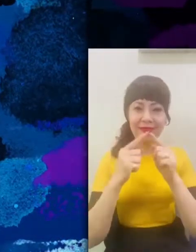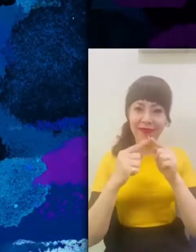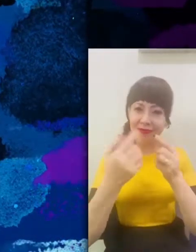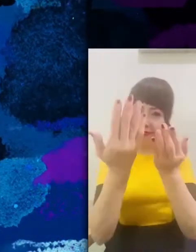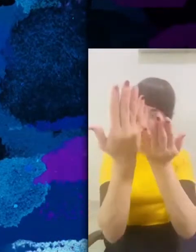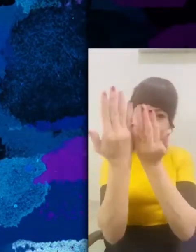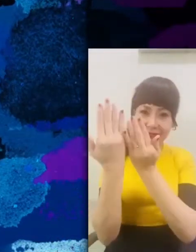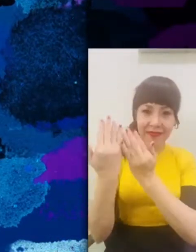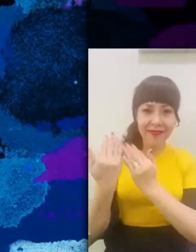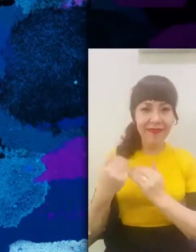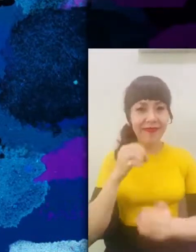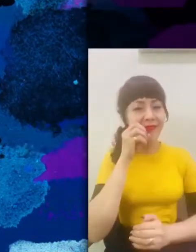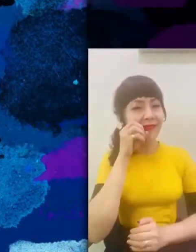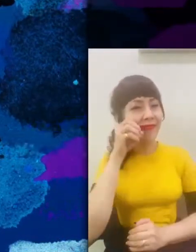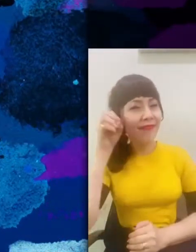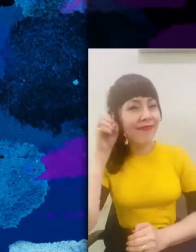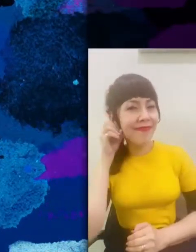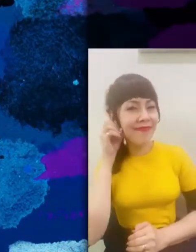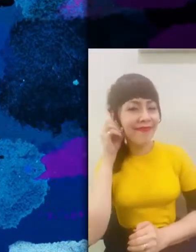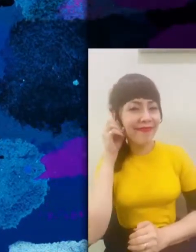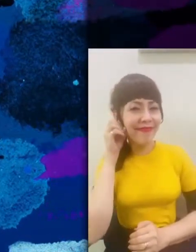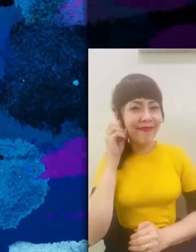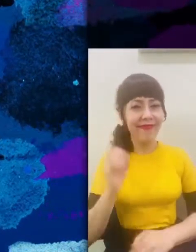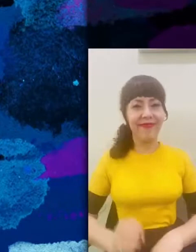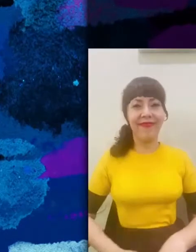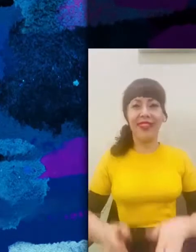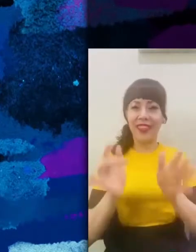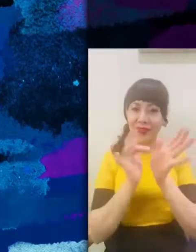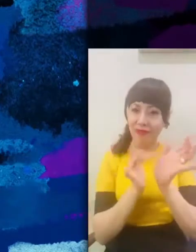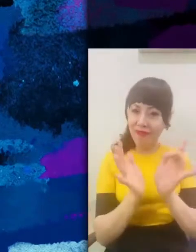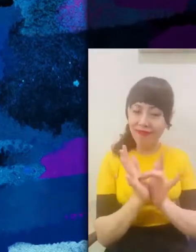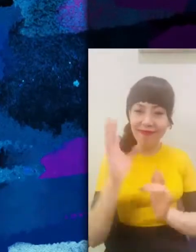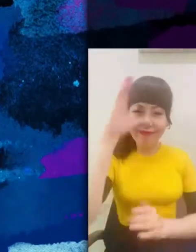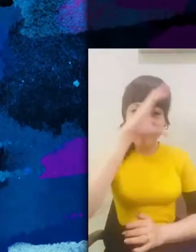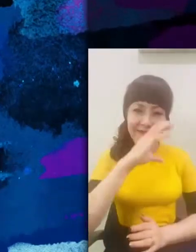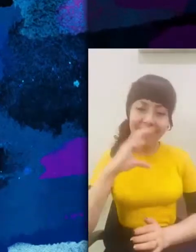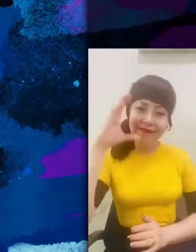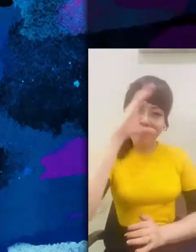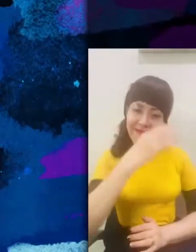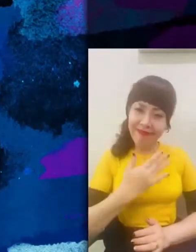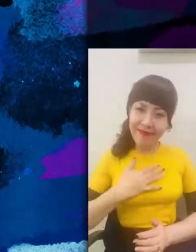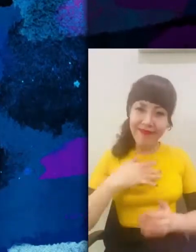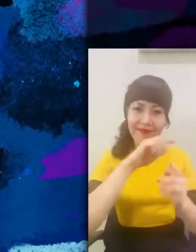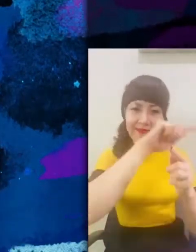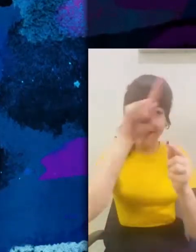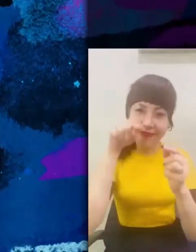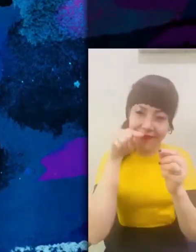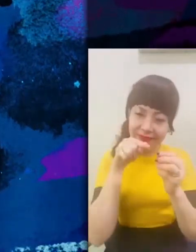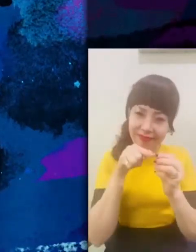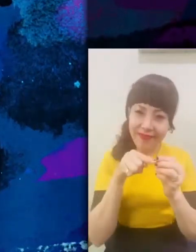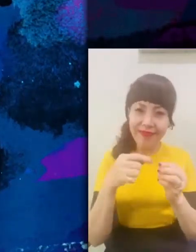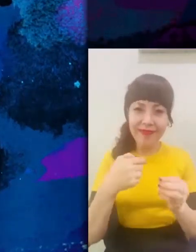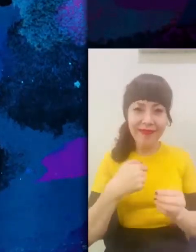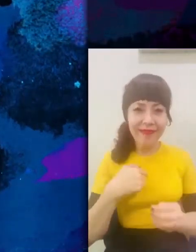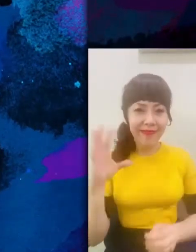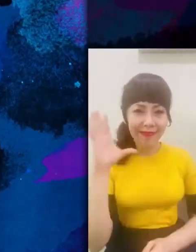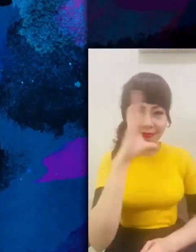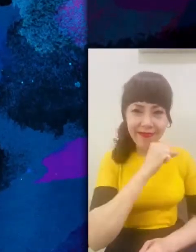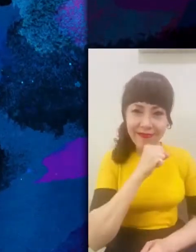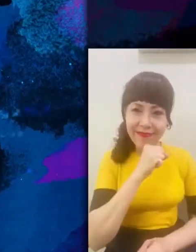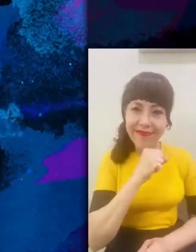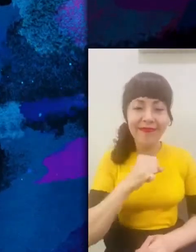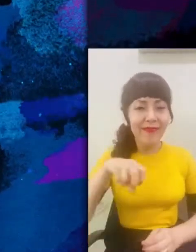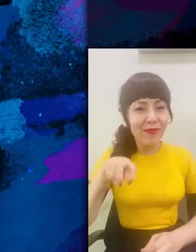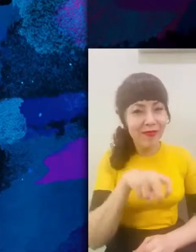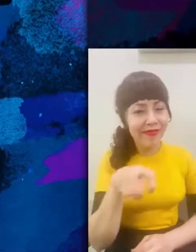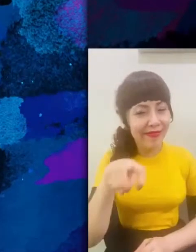to arrive at home. Jesus sought me when a